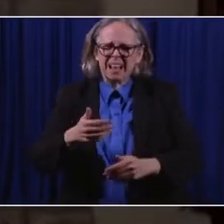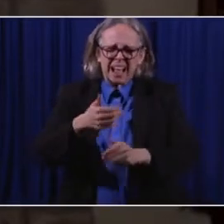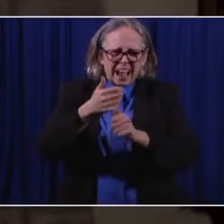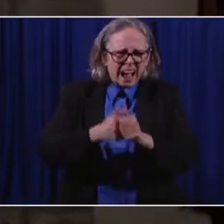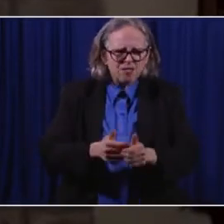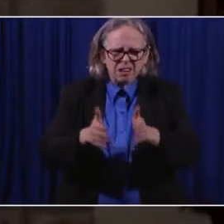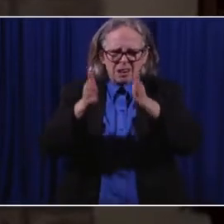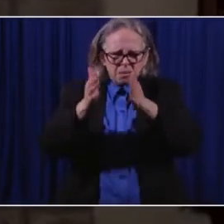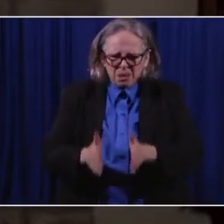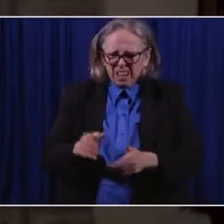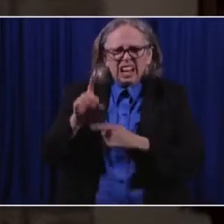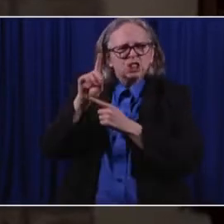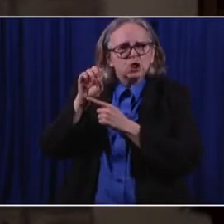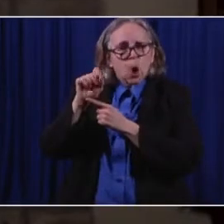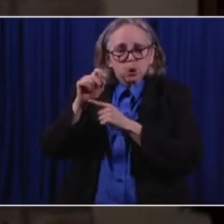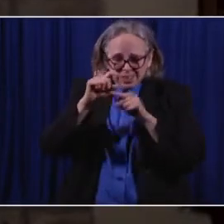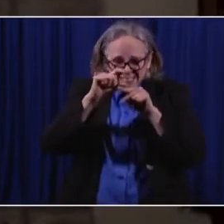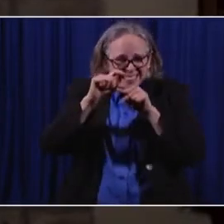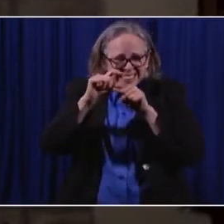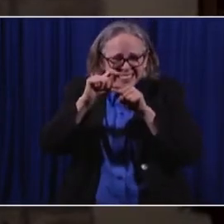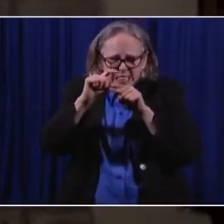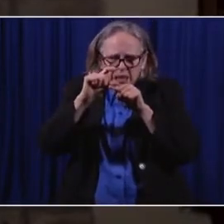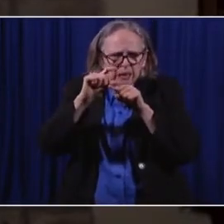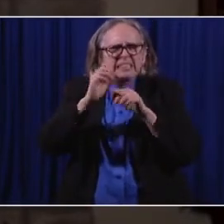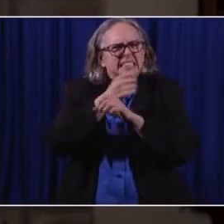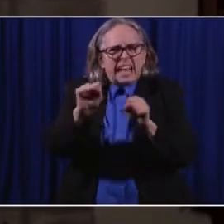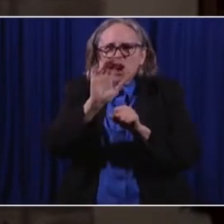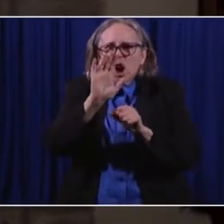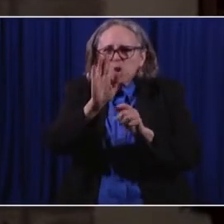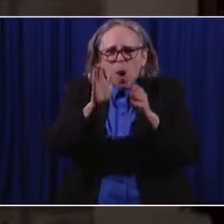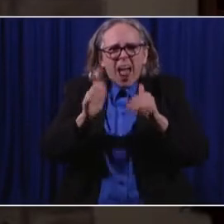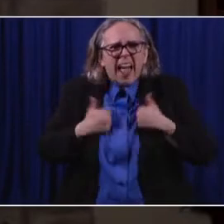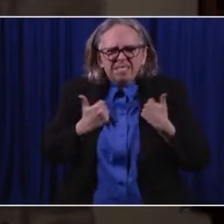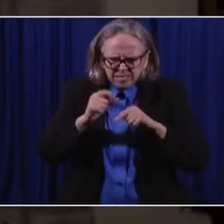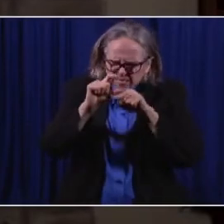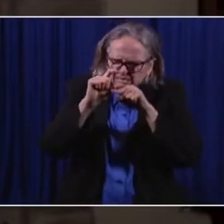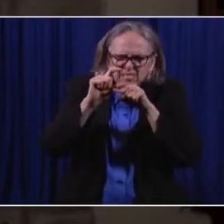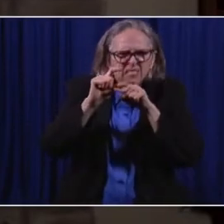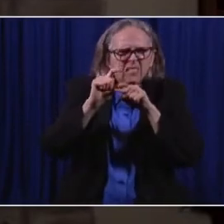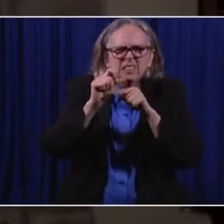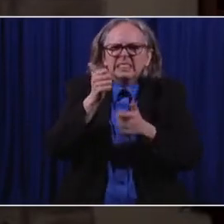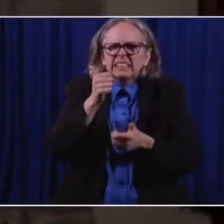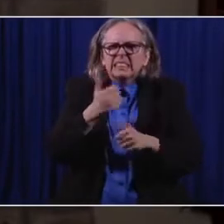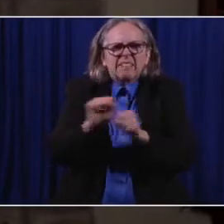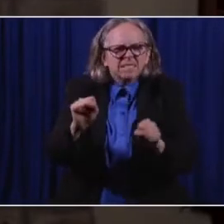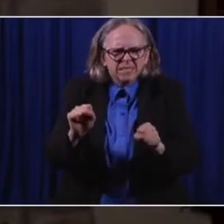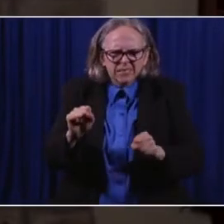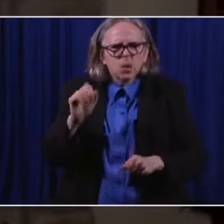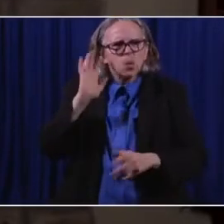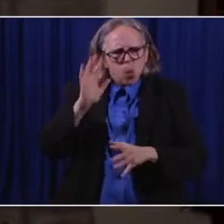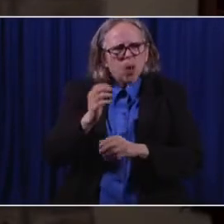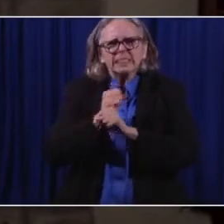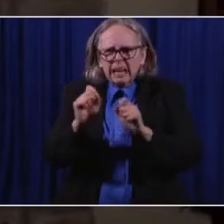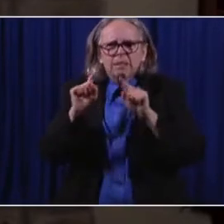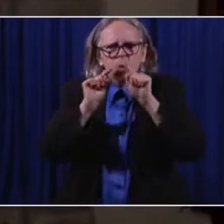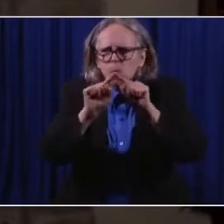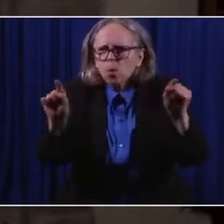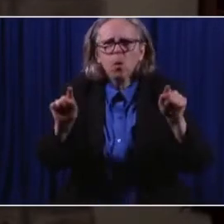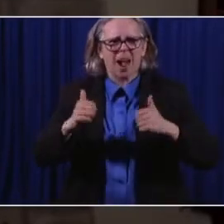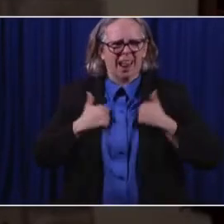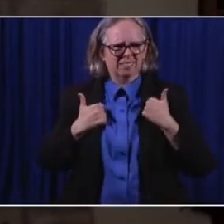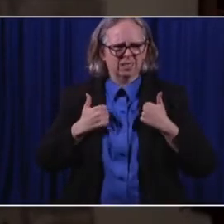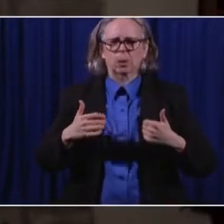vaccine can save someone's life. And they will be saving lives. We just don't know who. So I think it's a moral imperative to push